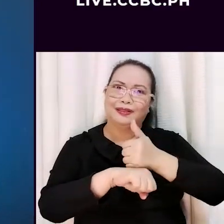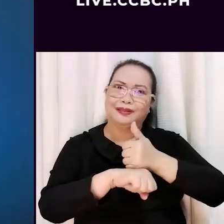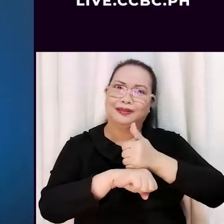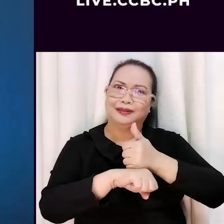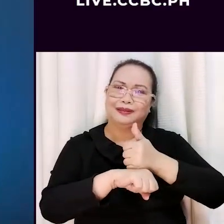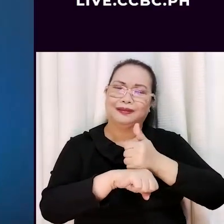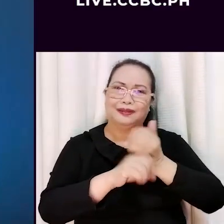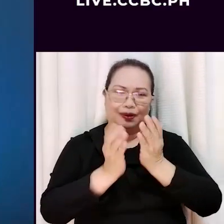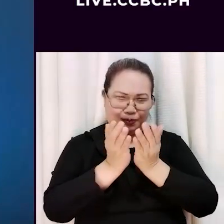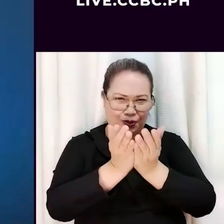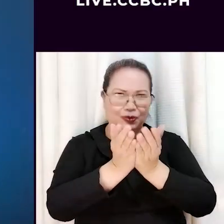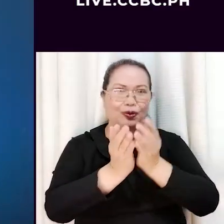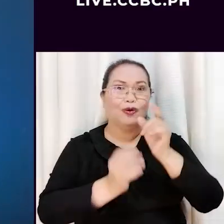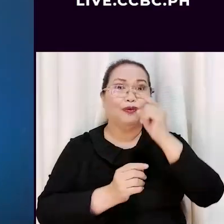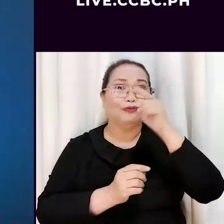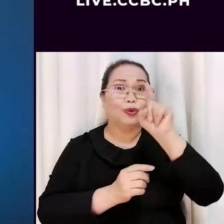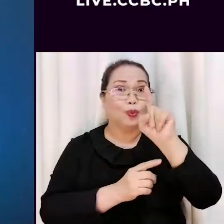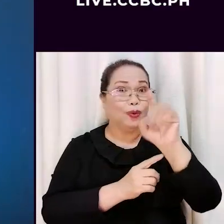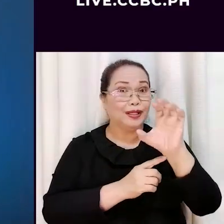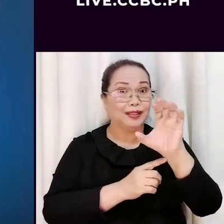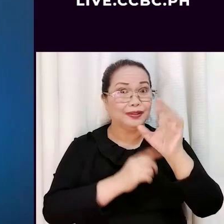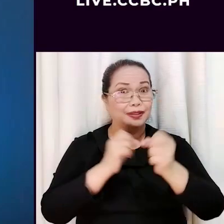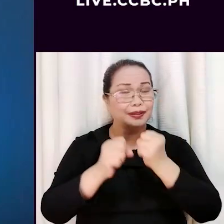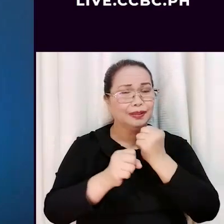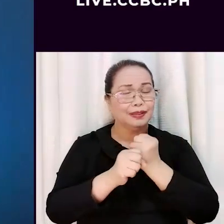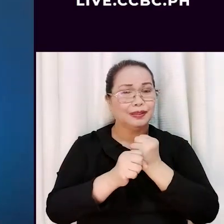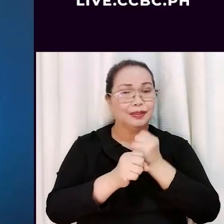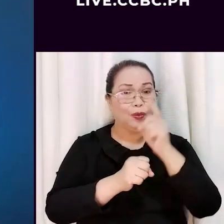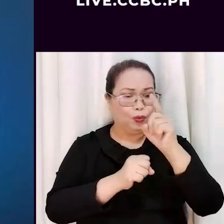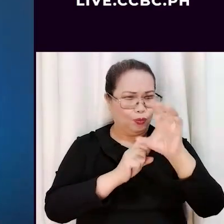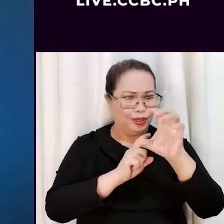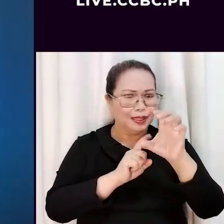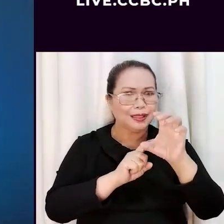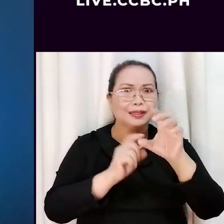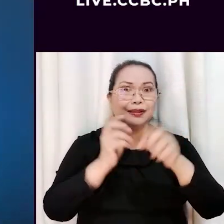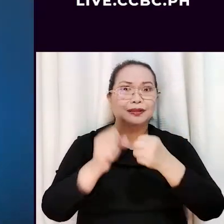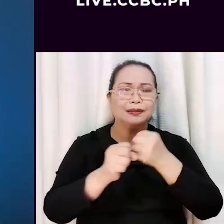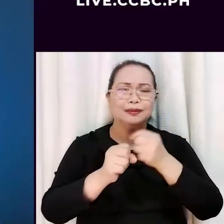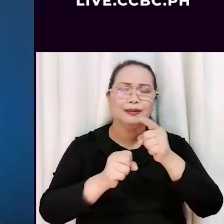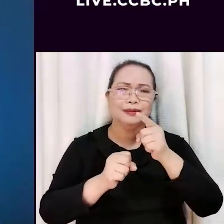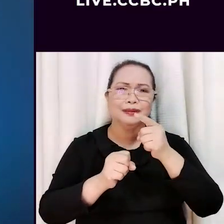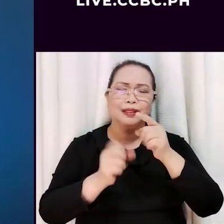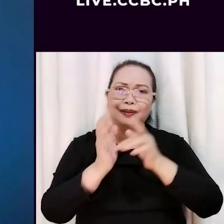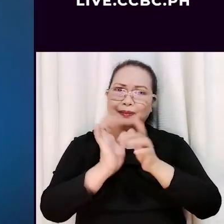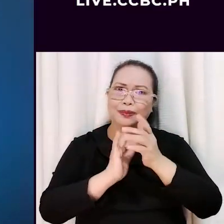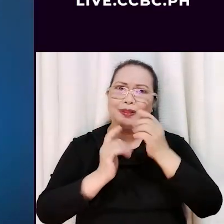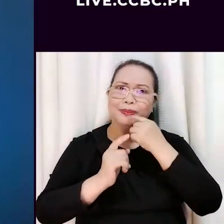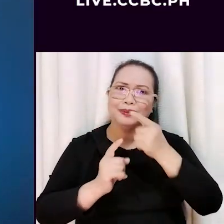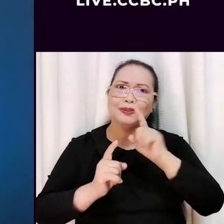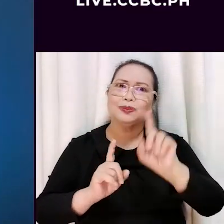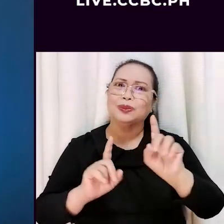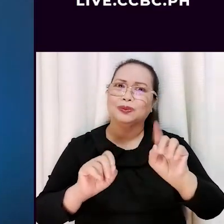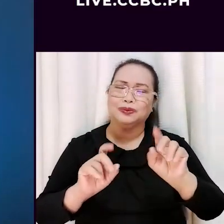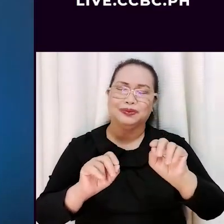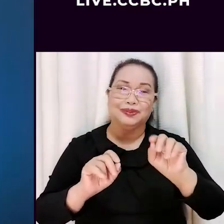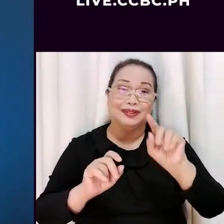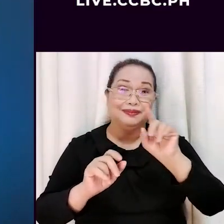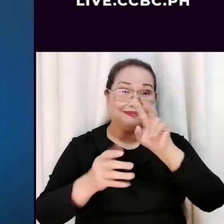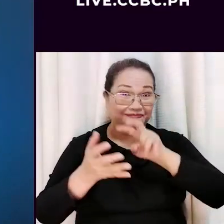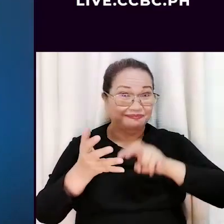100 years. And during that 100 years, scripture tells us what he was doing. Let me read 1